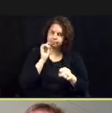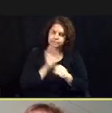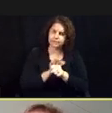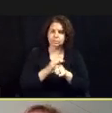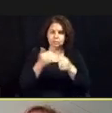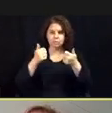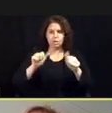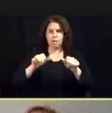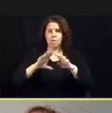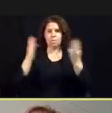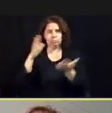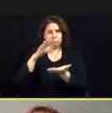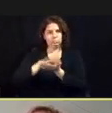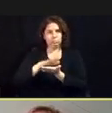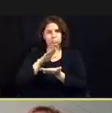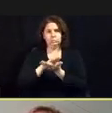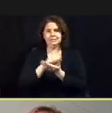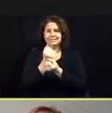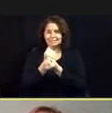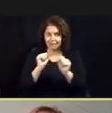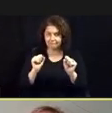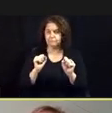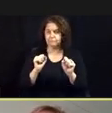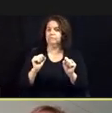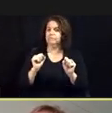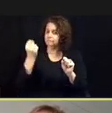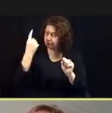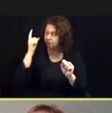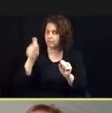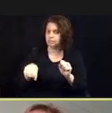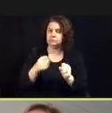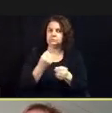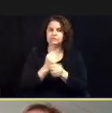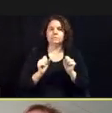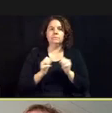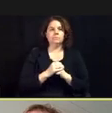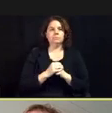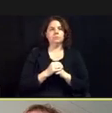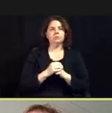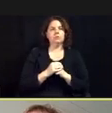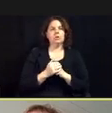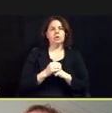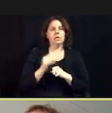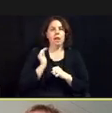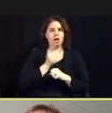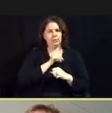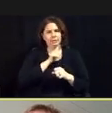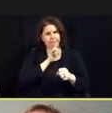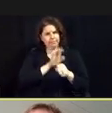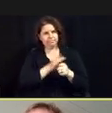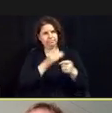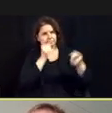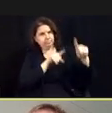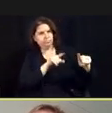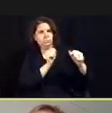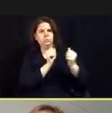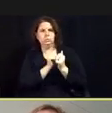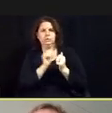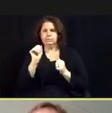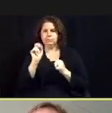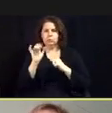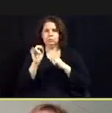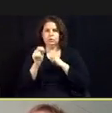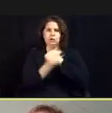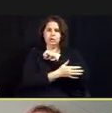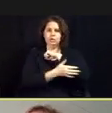as we can. We share a commitment with the Marin County Office of Education to ensure that every child has